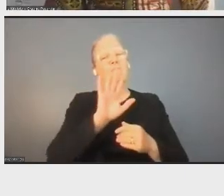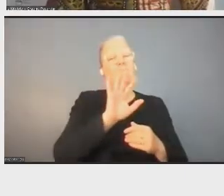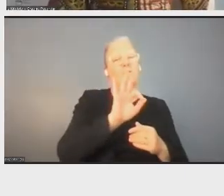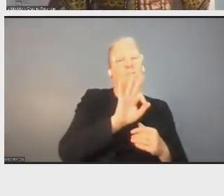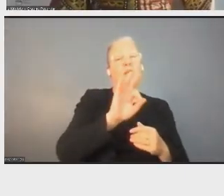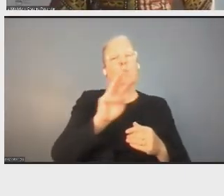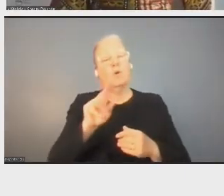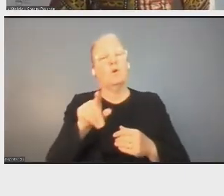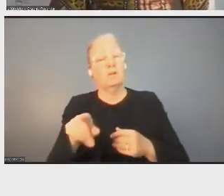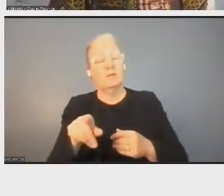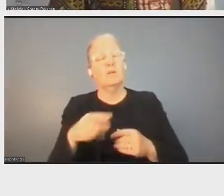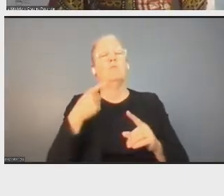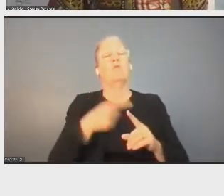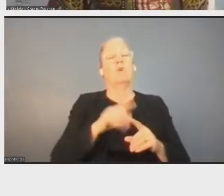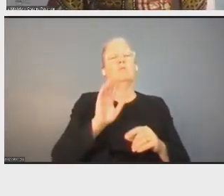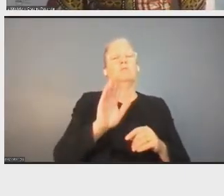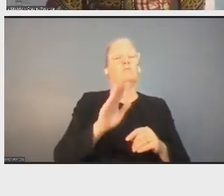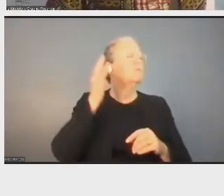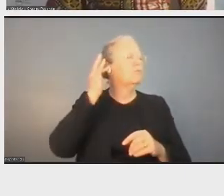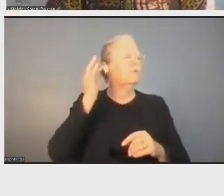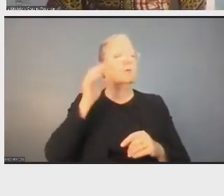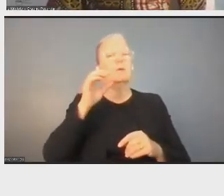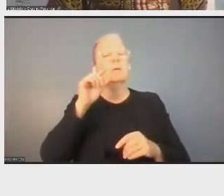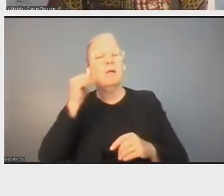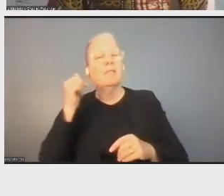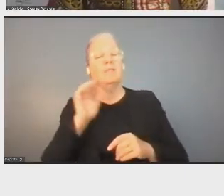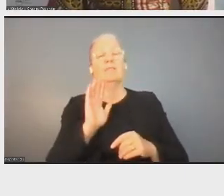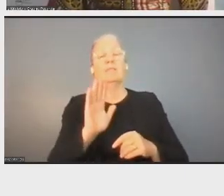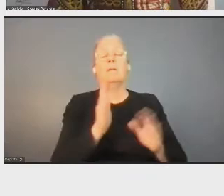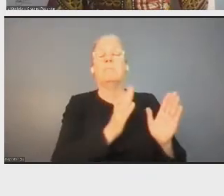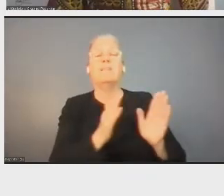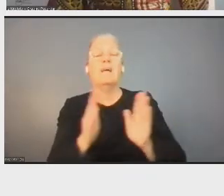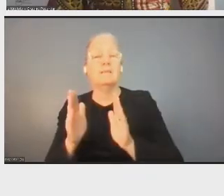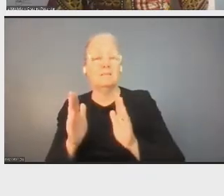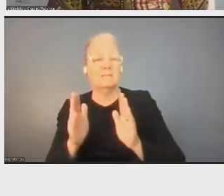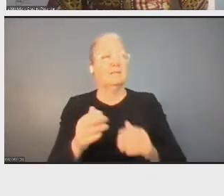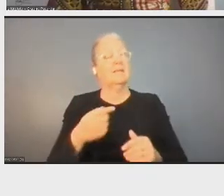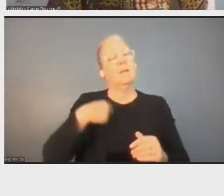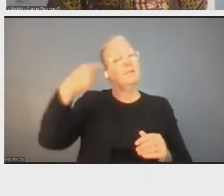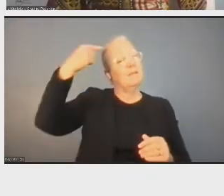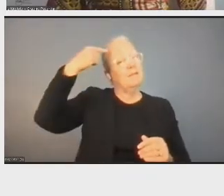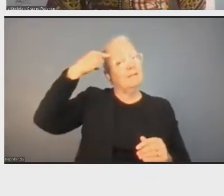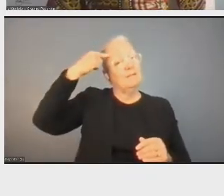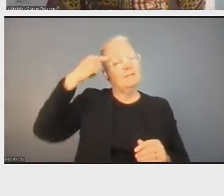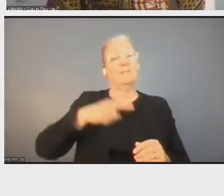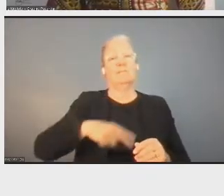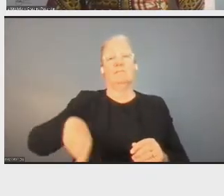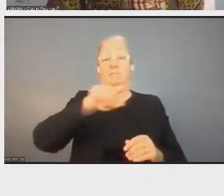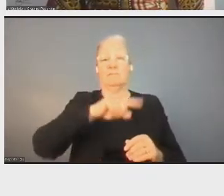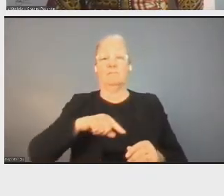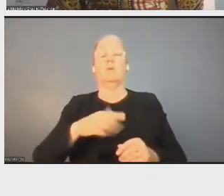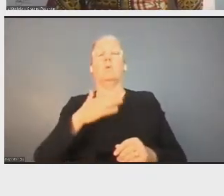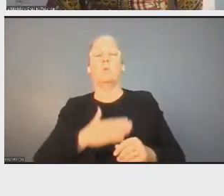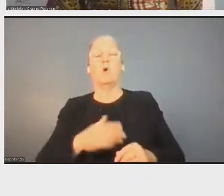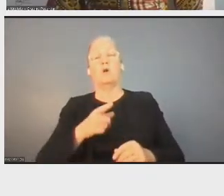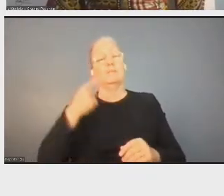so will the gender plan of action. So we really would like for parties to also be ambitious to